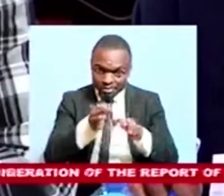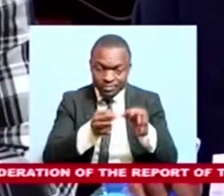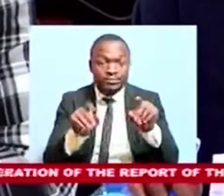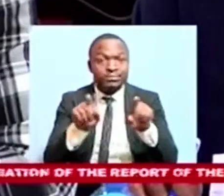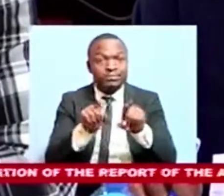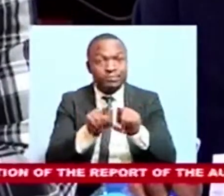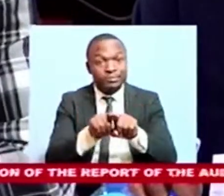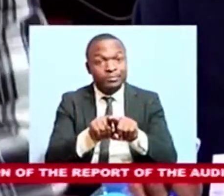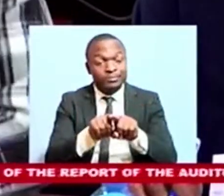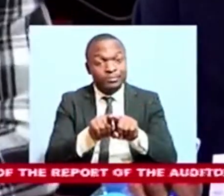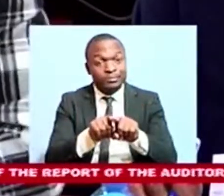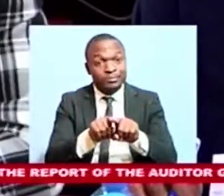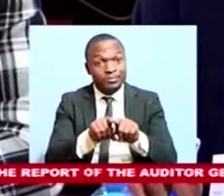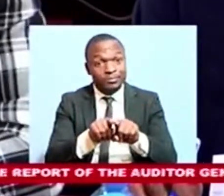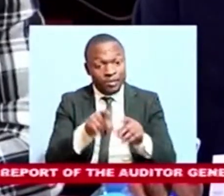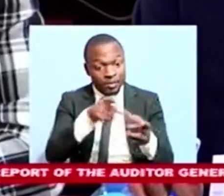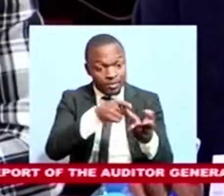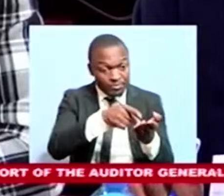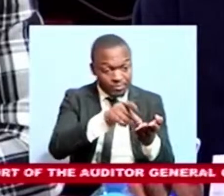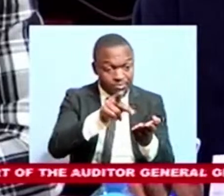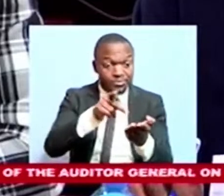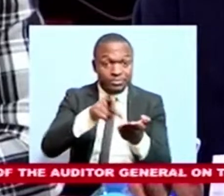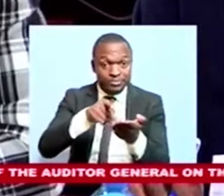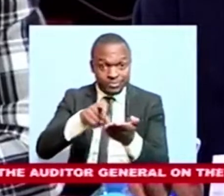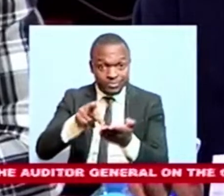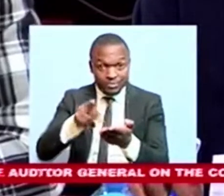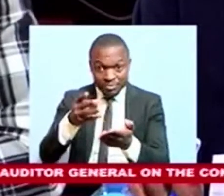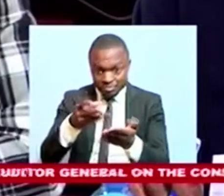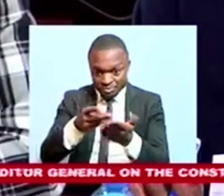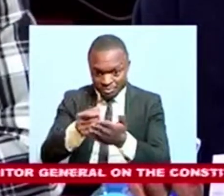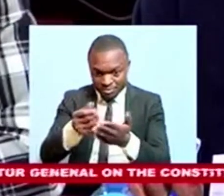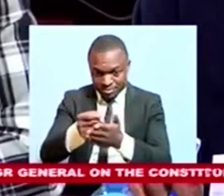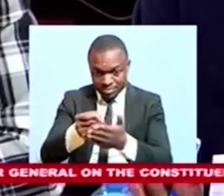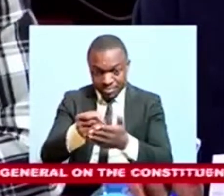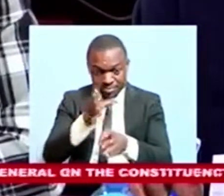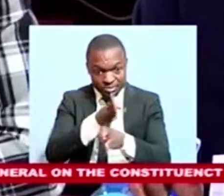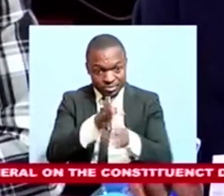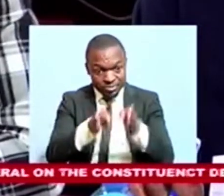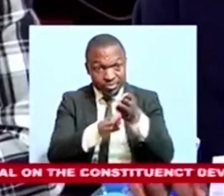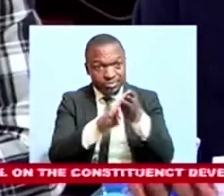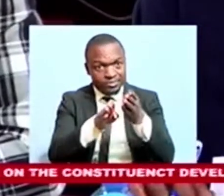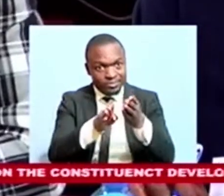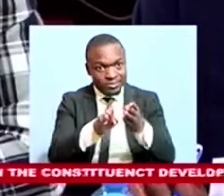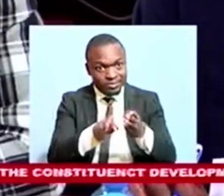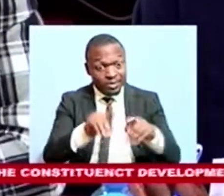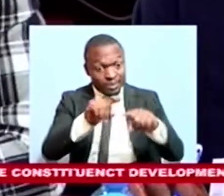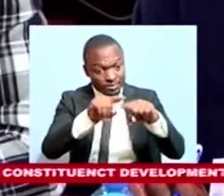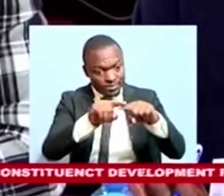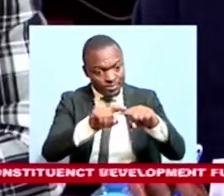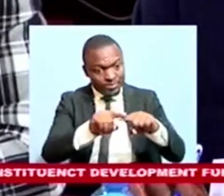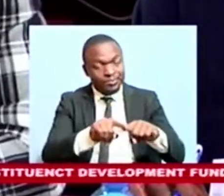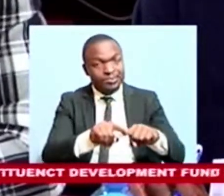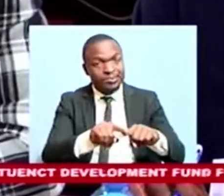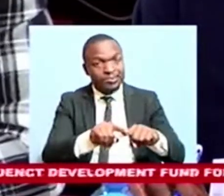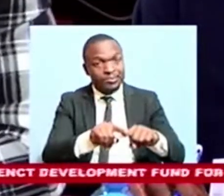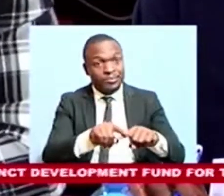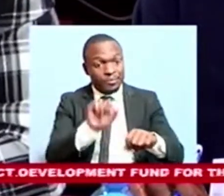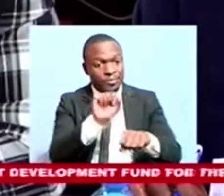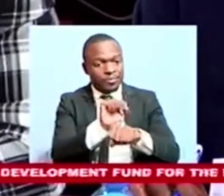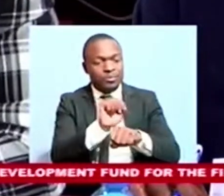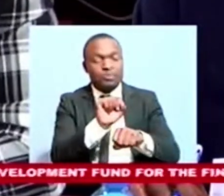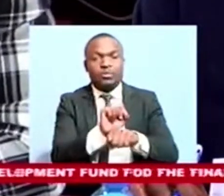When it comes to payment of funds to the contractors, it's based on the works